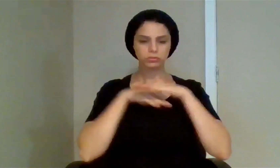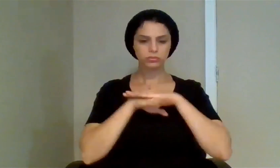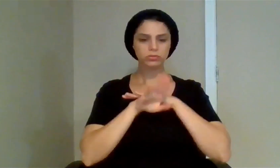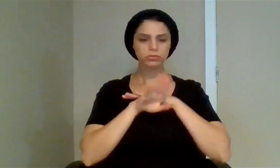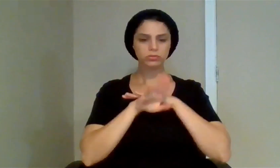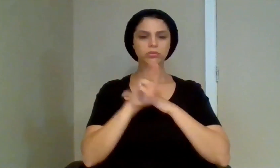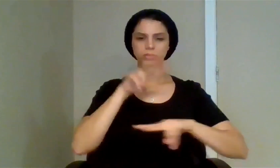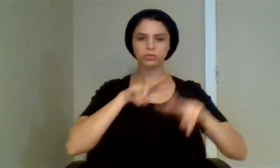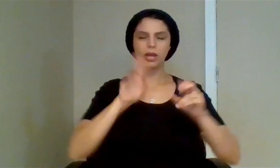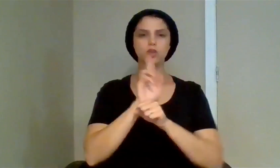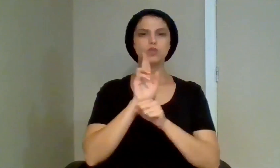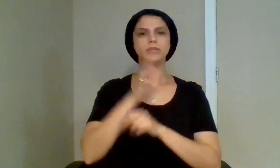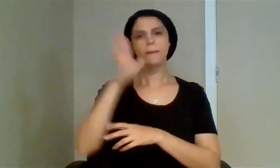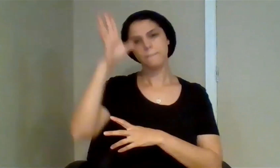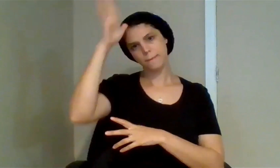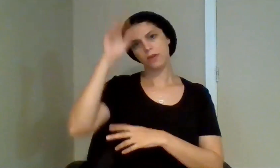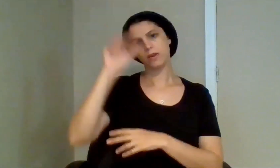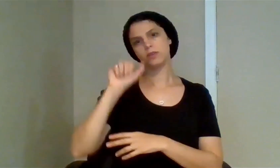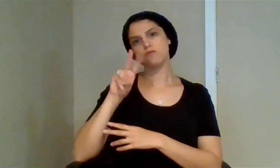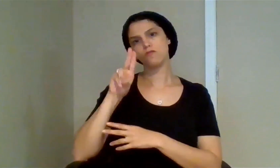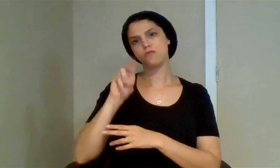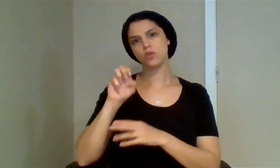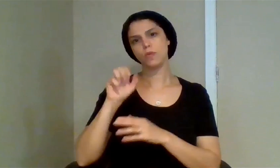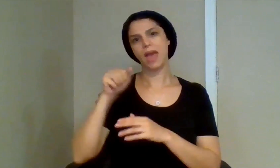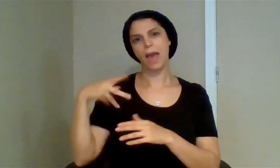Parent View app.